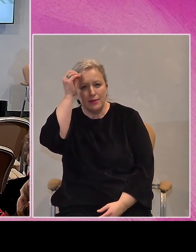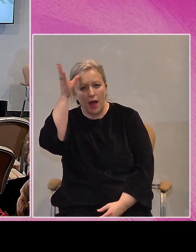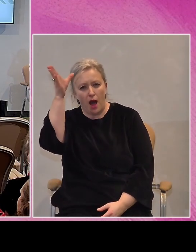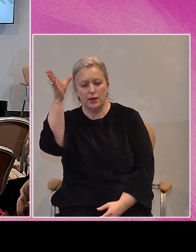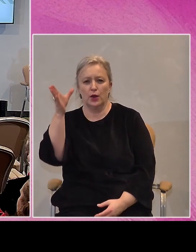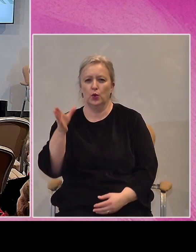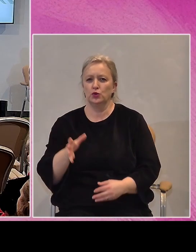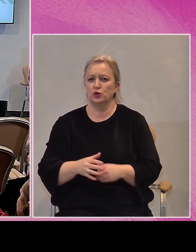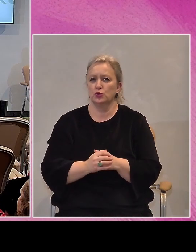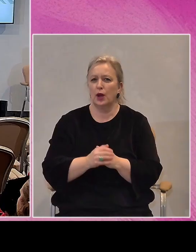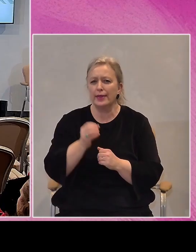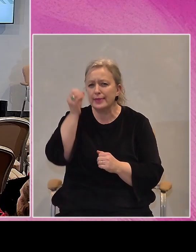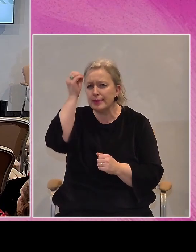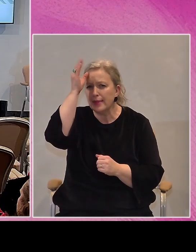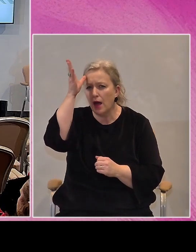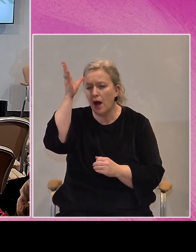Awareness.